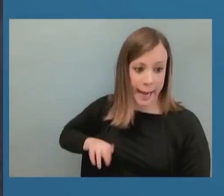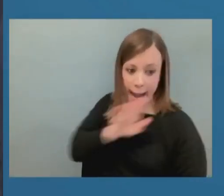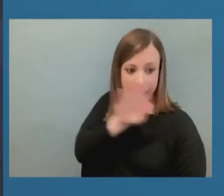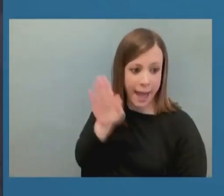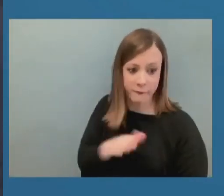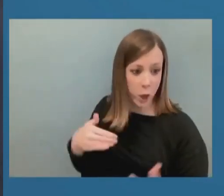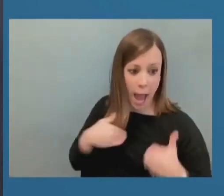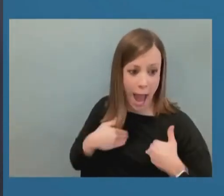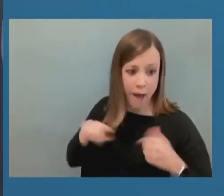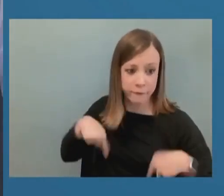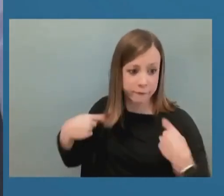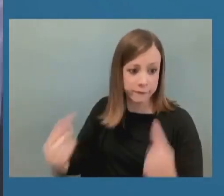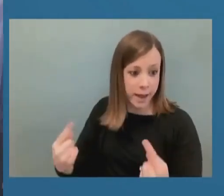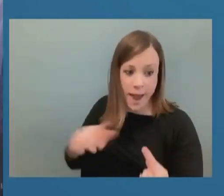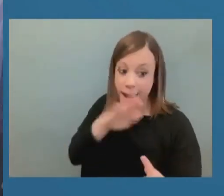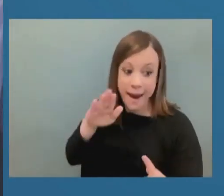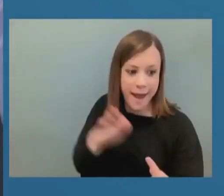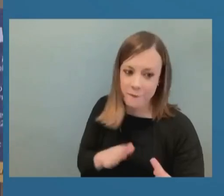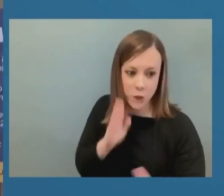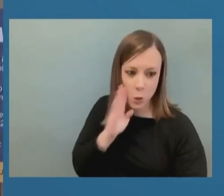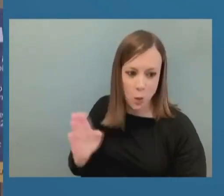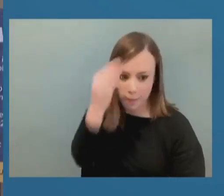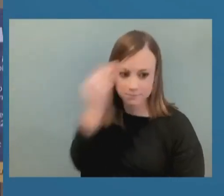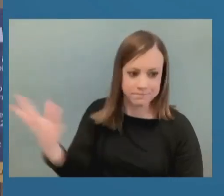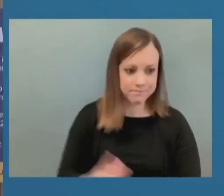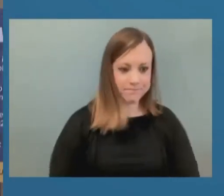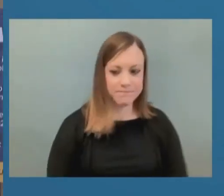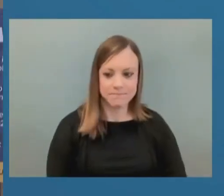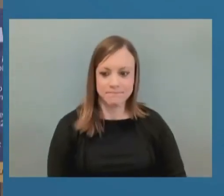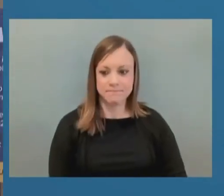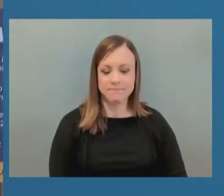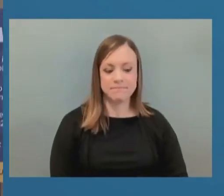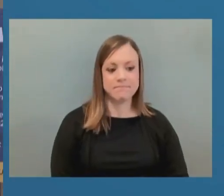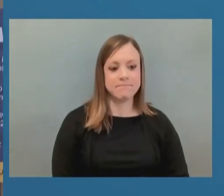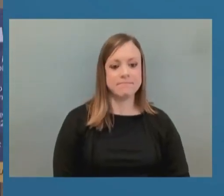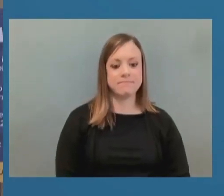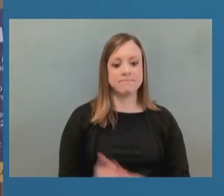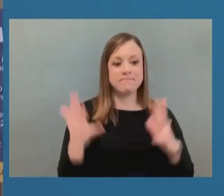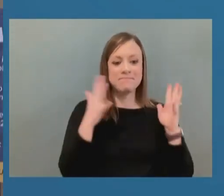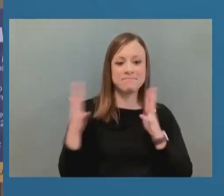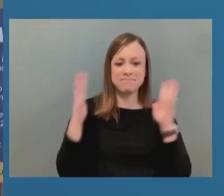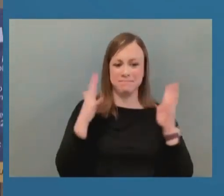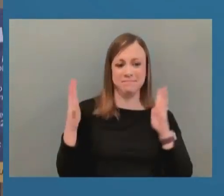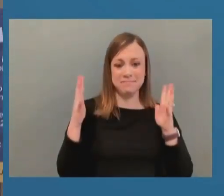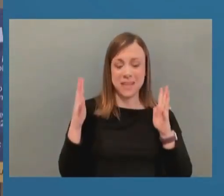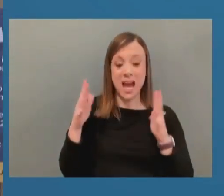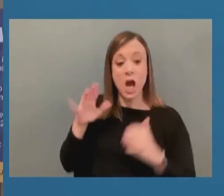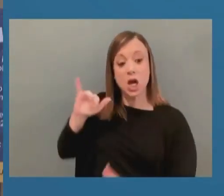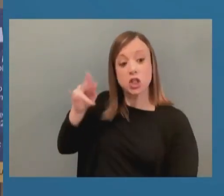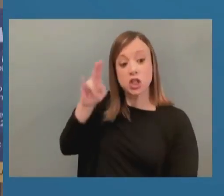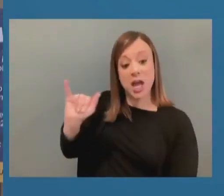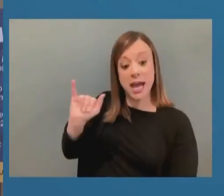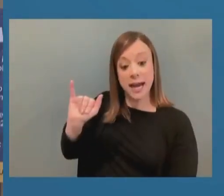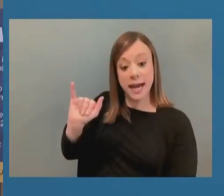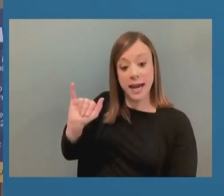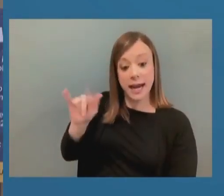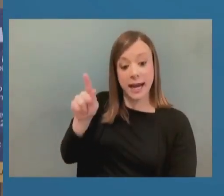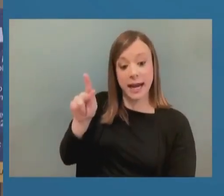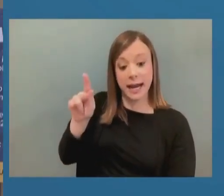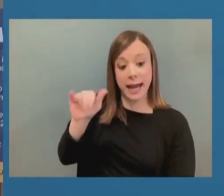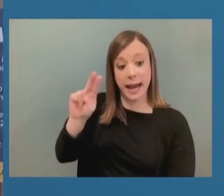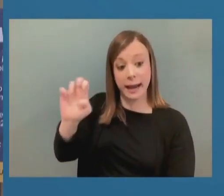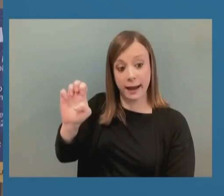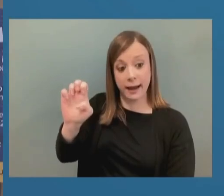the message I want to deliver. All right, Jenny Kane back there from the Associated Press. Jenny, AP. Oh, thank